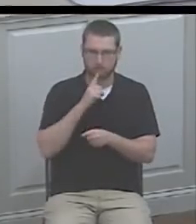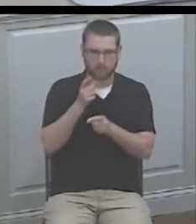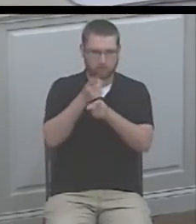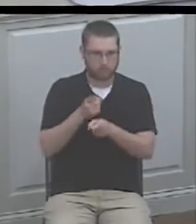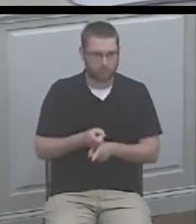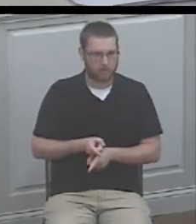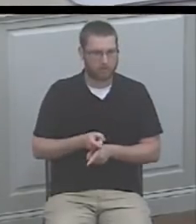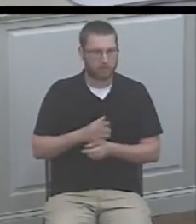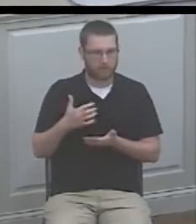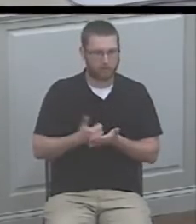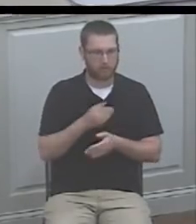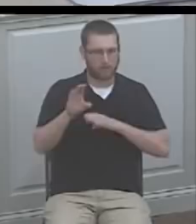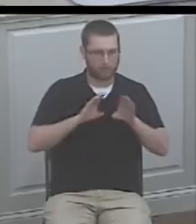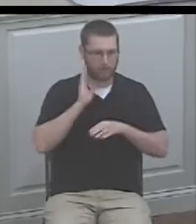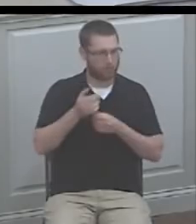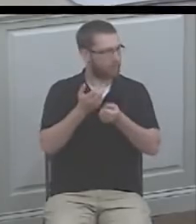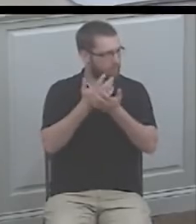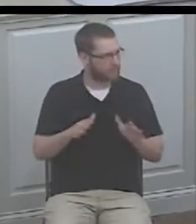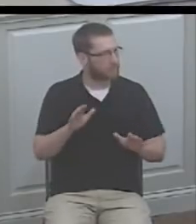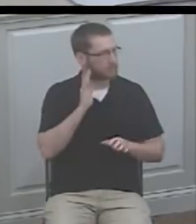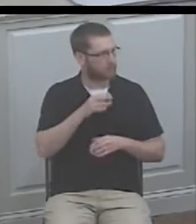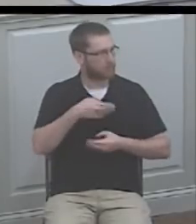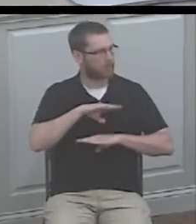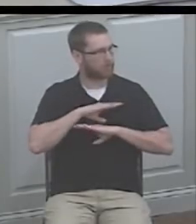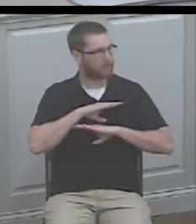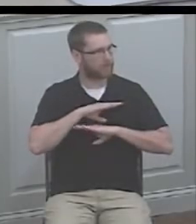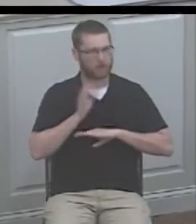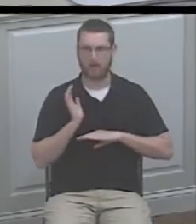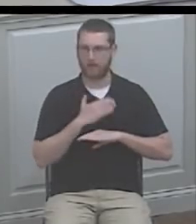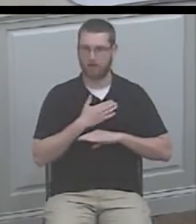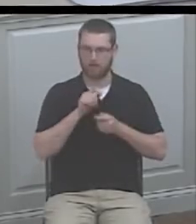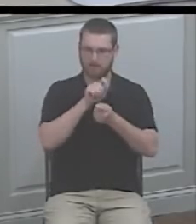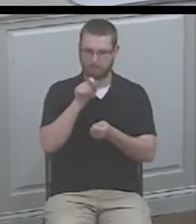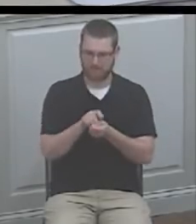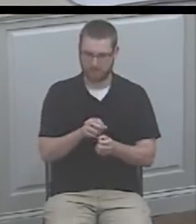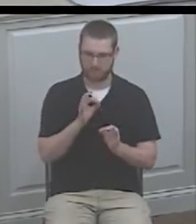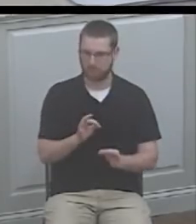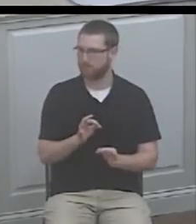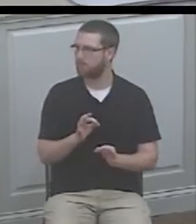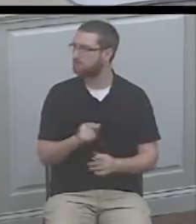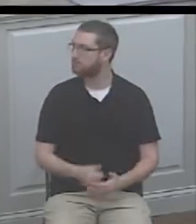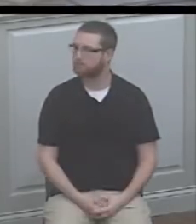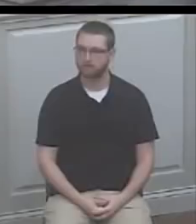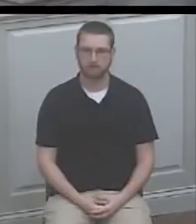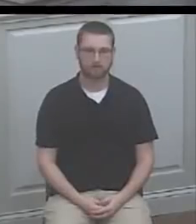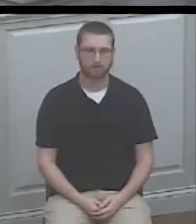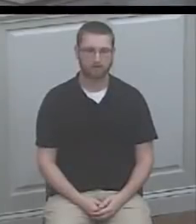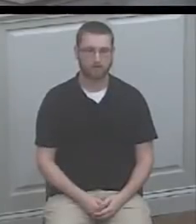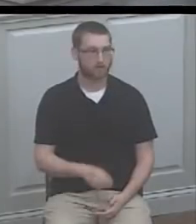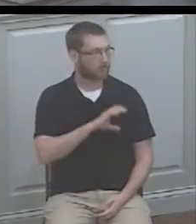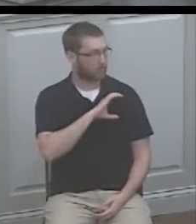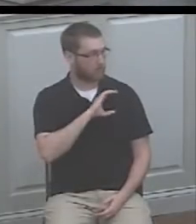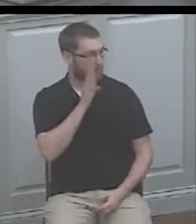The winning bid will actually finish up and we'll meet our specifications when it's done. They will meet them